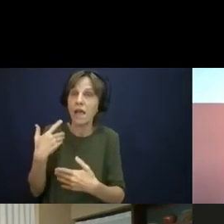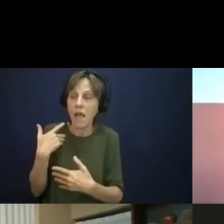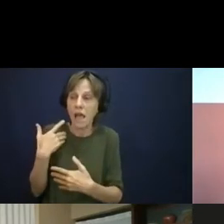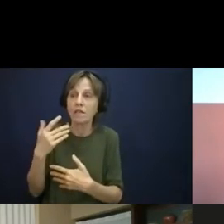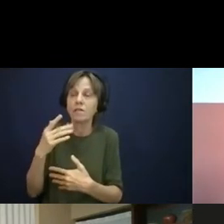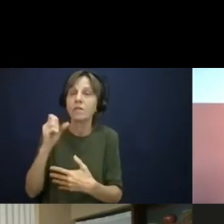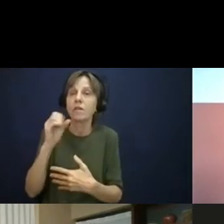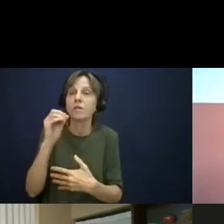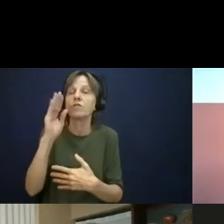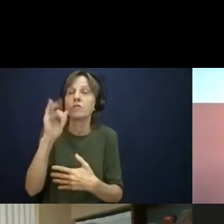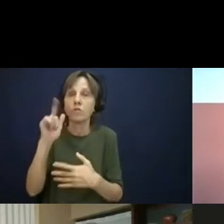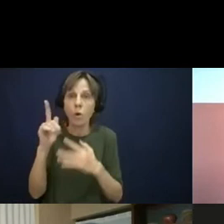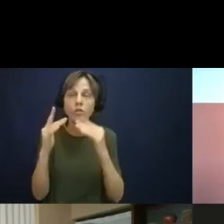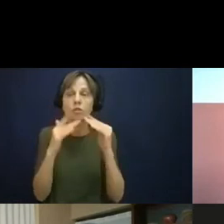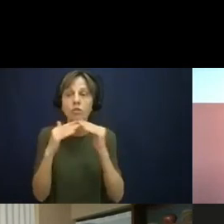to close now,